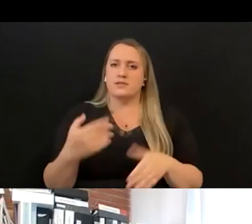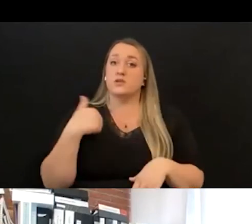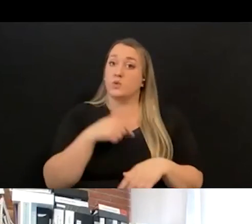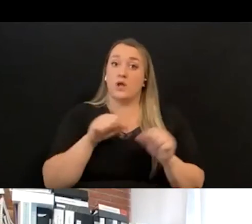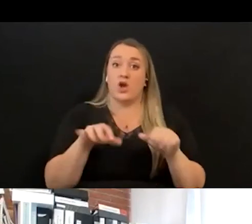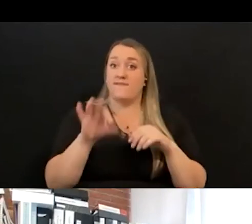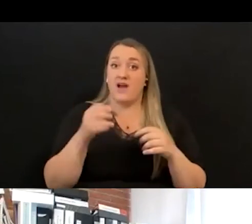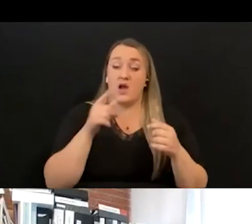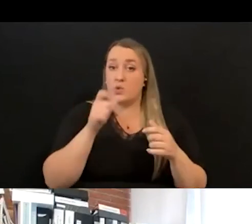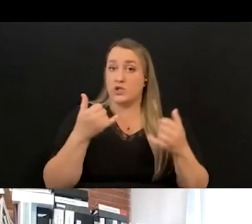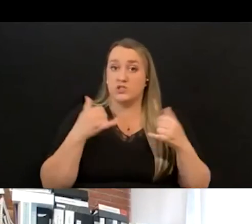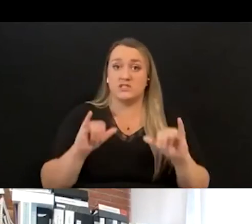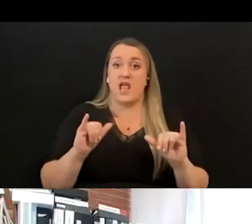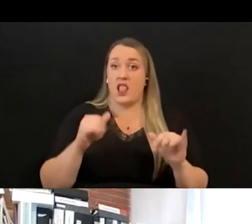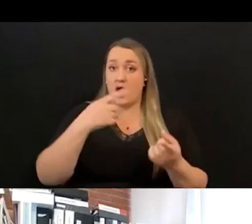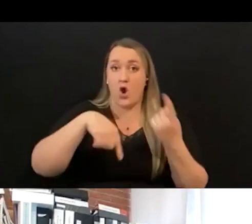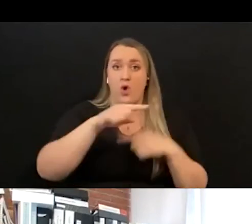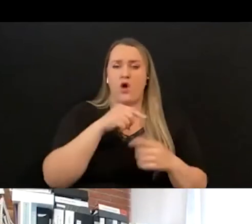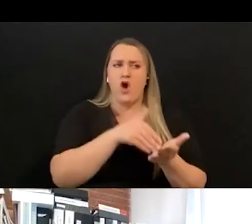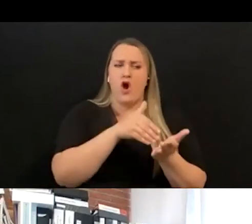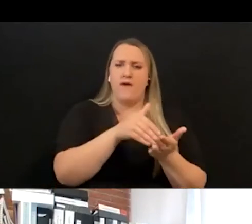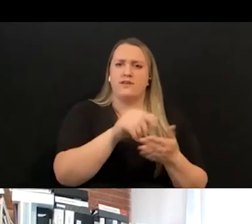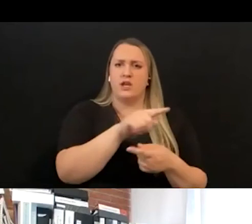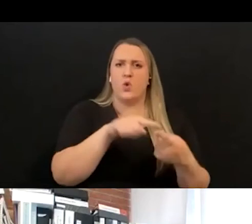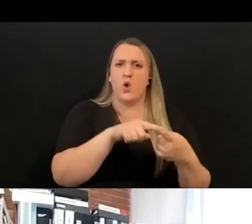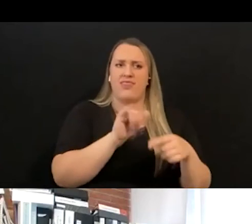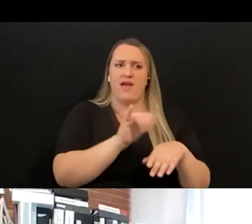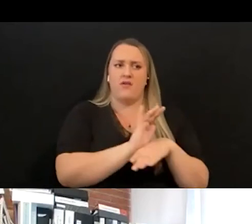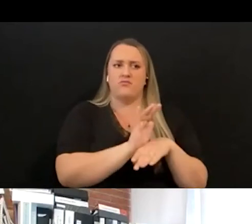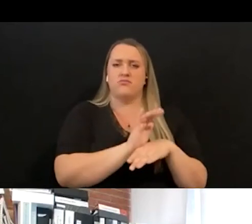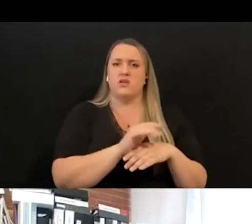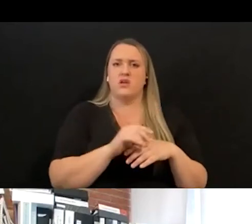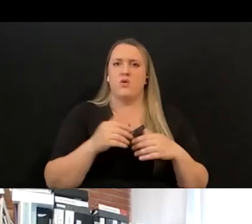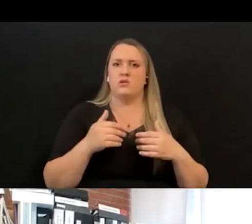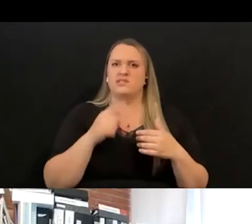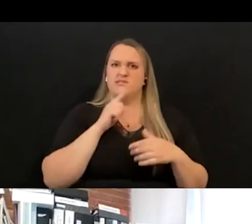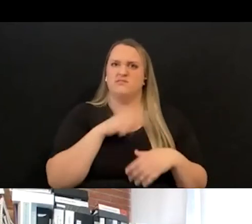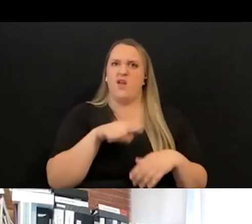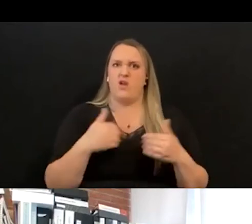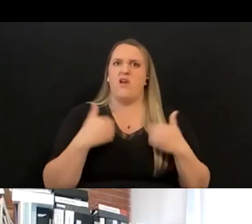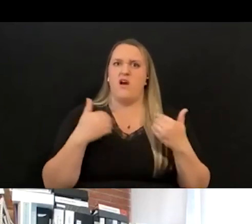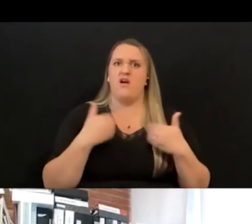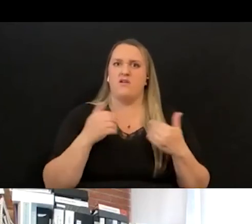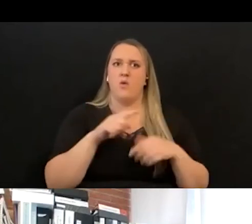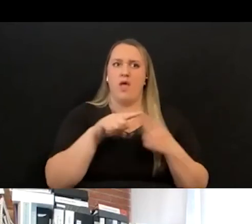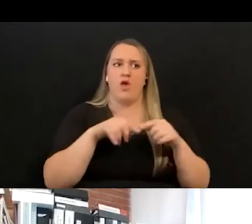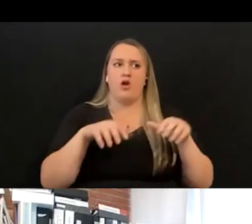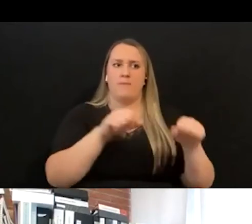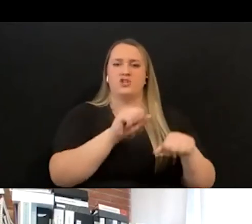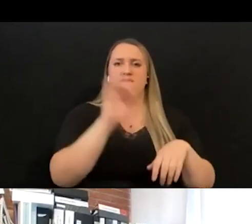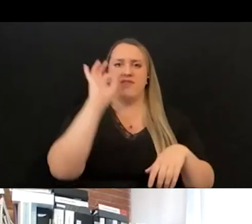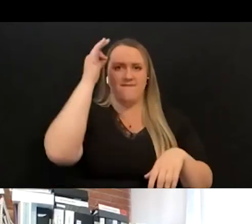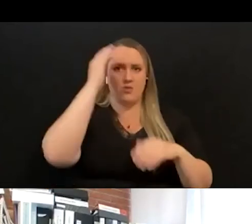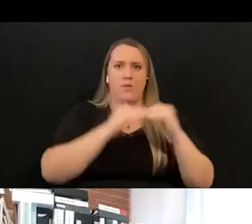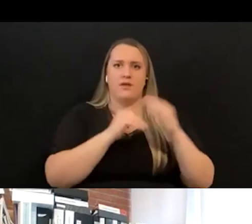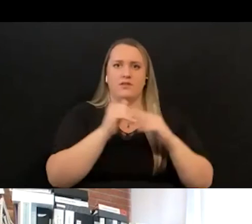still around. Often they were very young when the occupation of the federal building happened, and their purpose was to get the regulations for